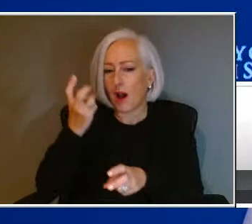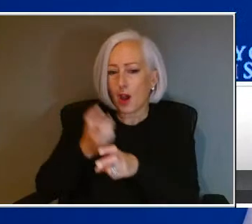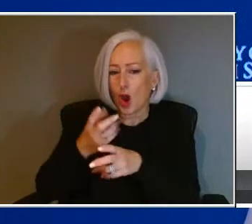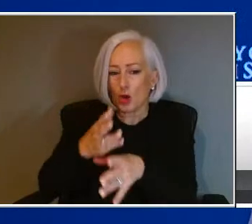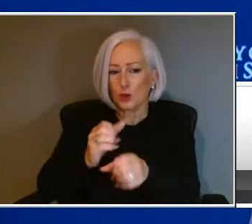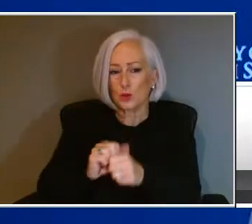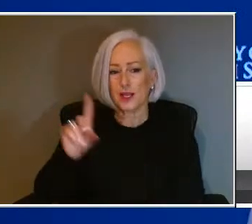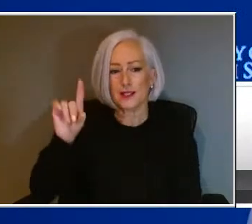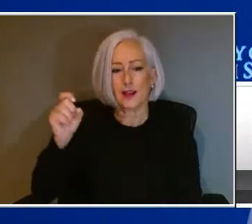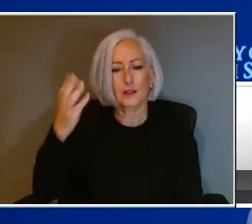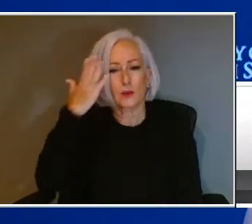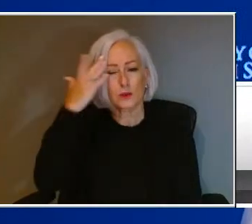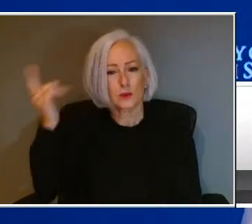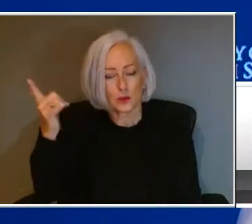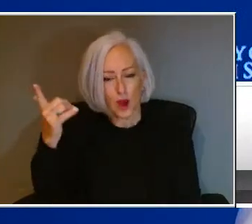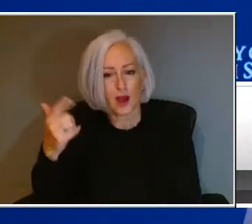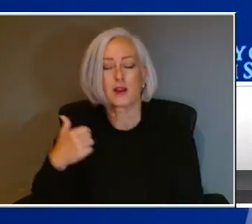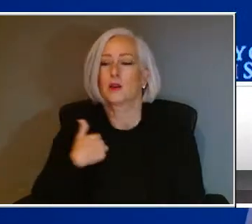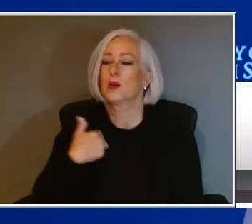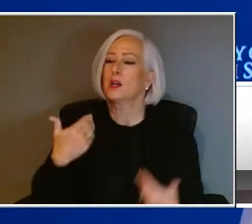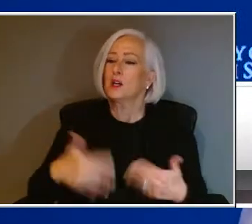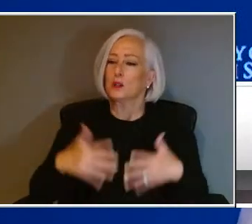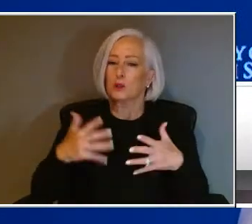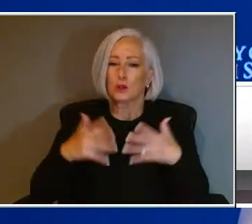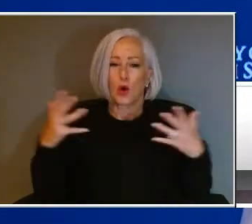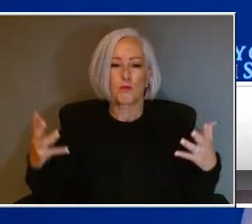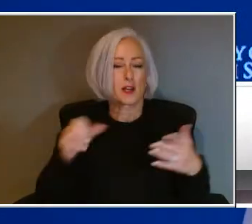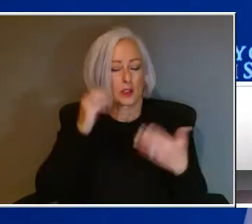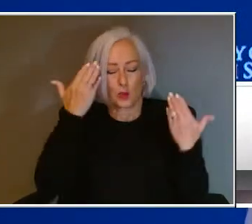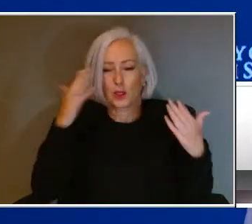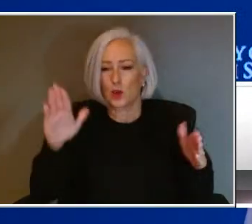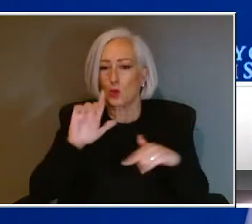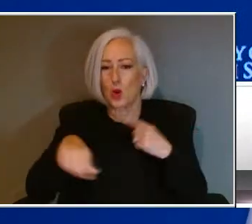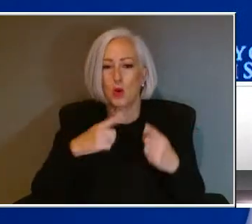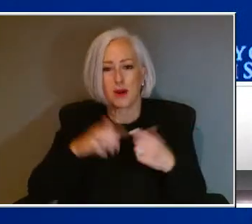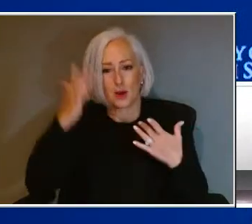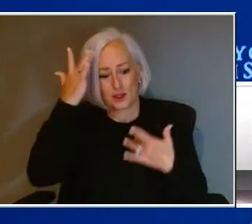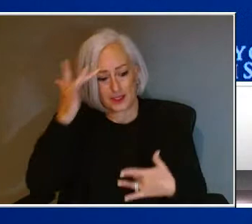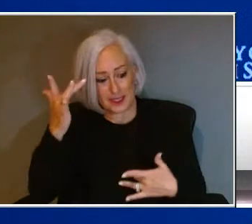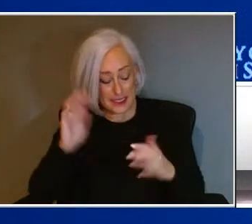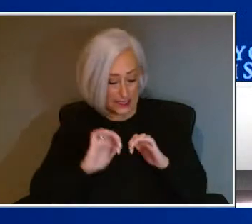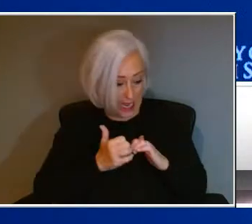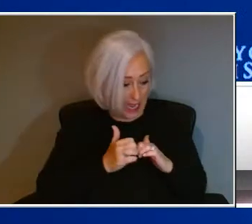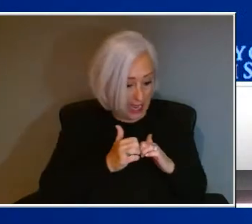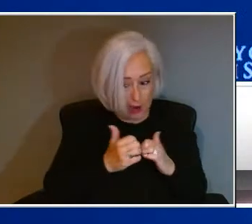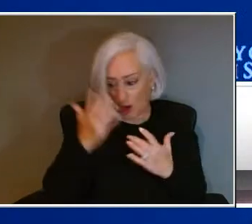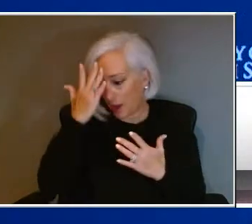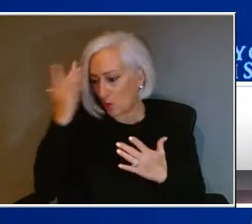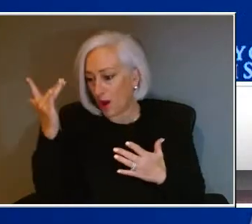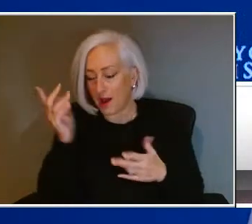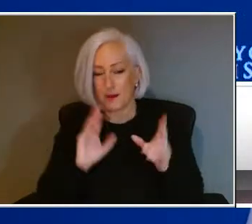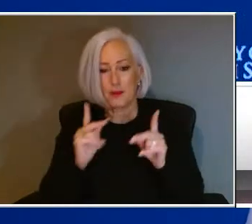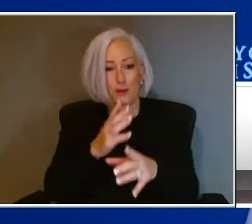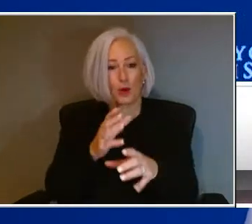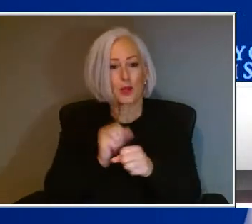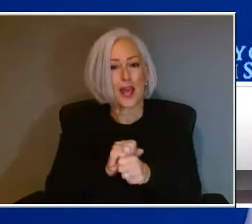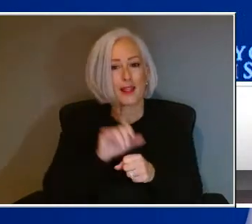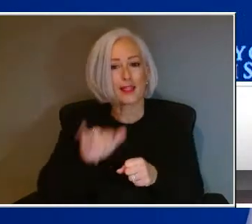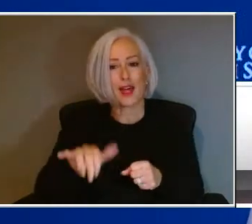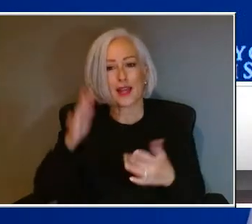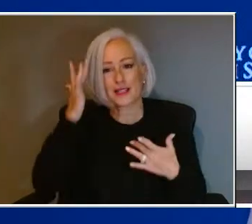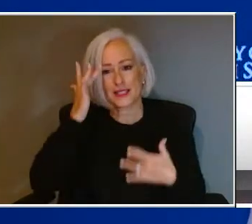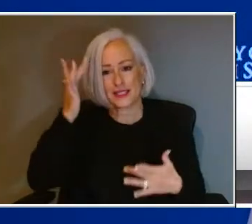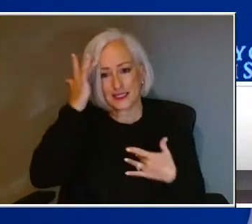because there's still so much that we don't know about the disease, including how and why some people even develop the disease. And the symptoms are